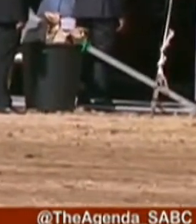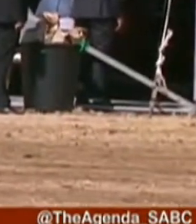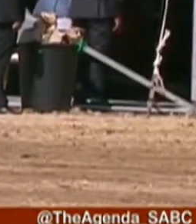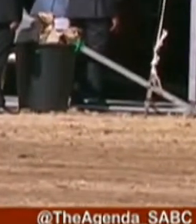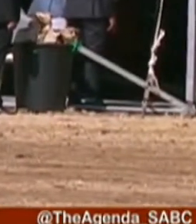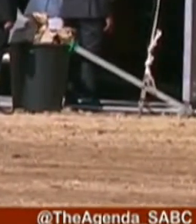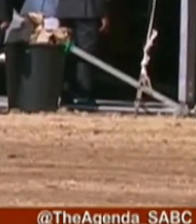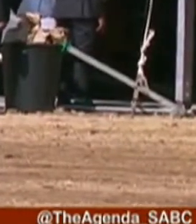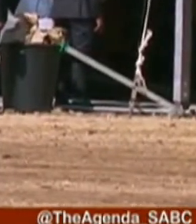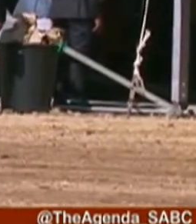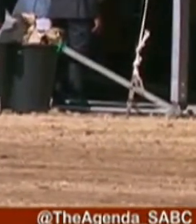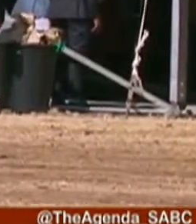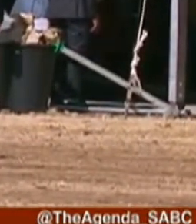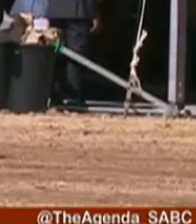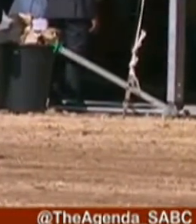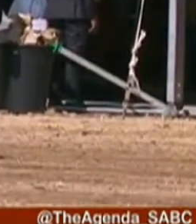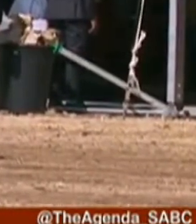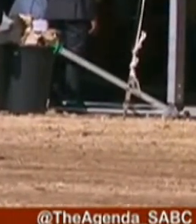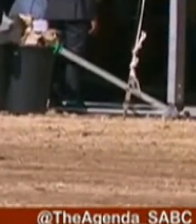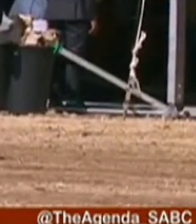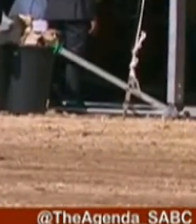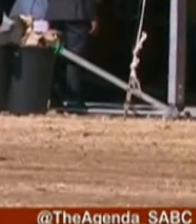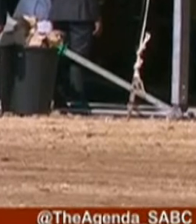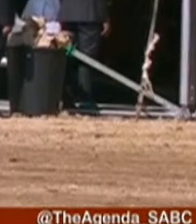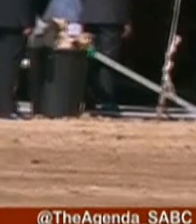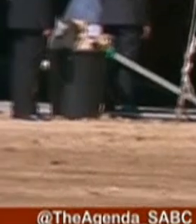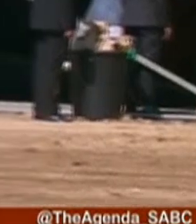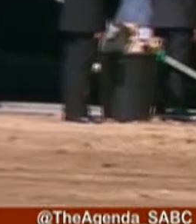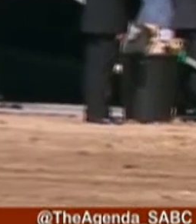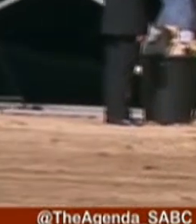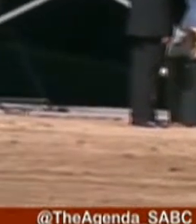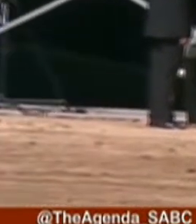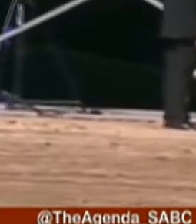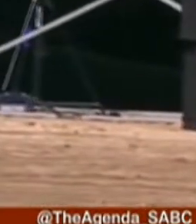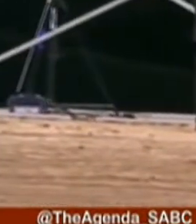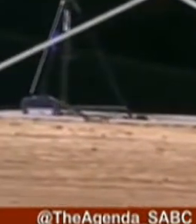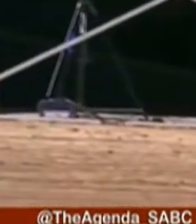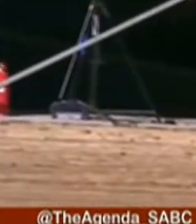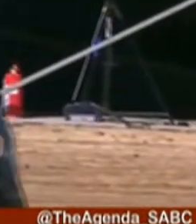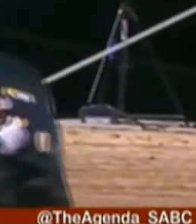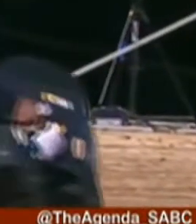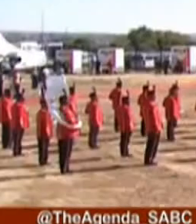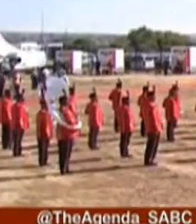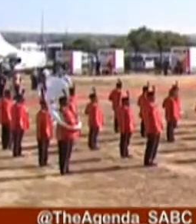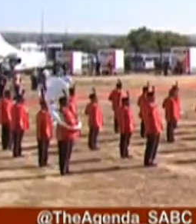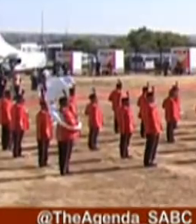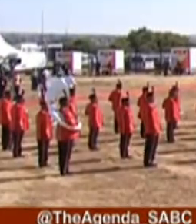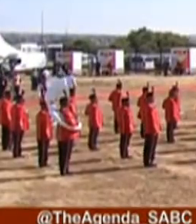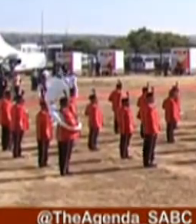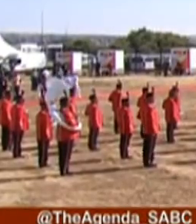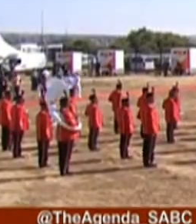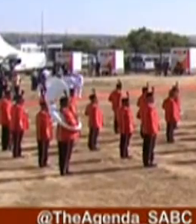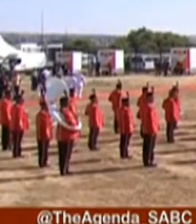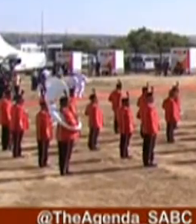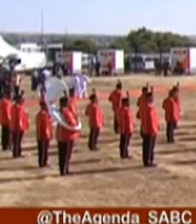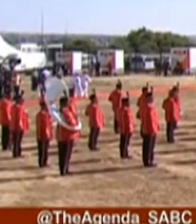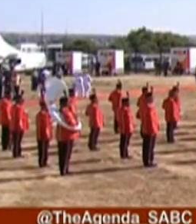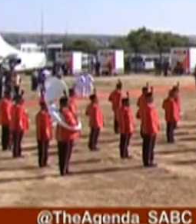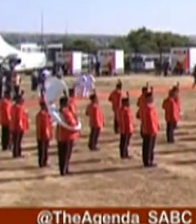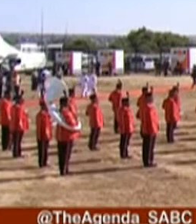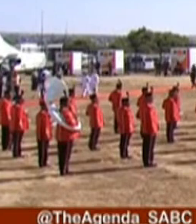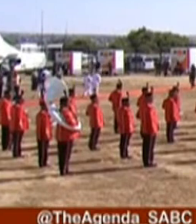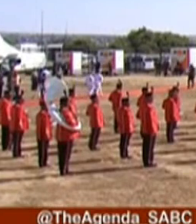have lost their lives due to gender-based violence in the country. In